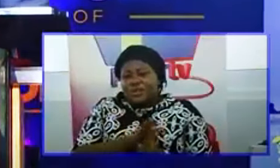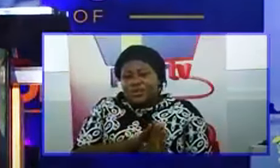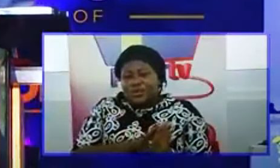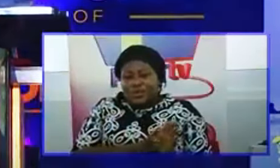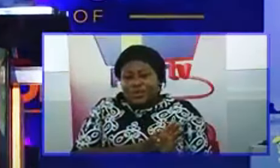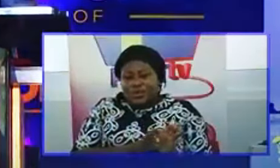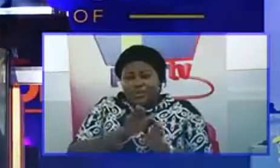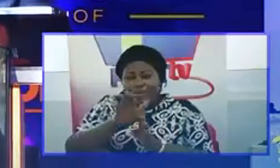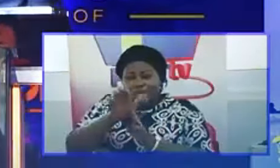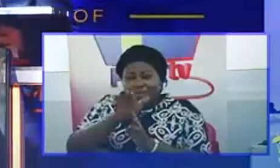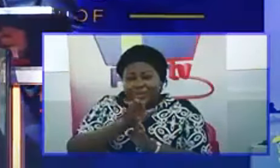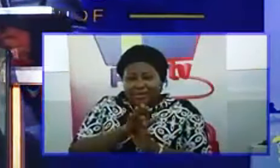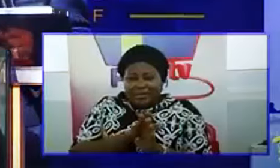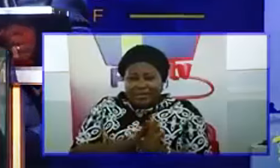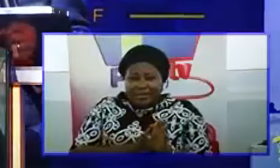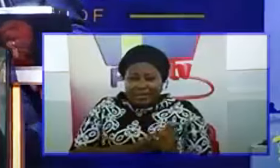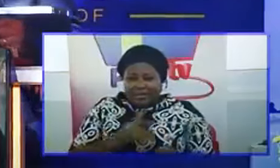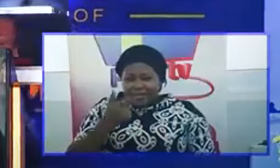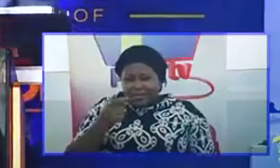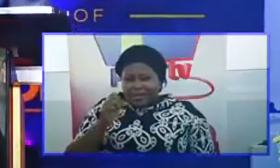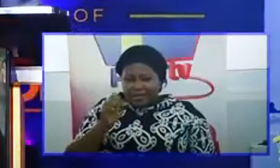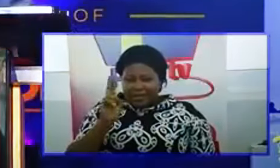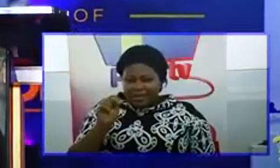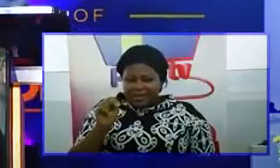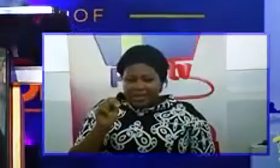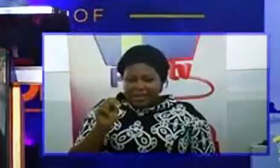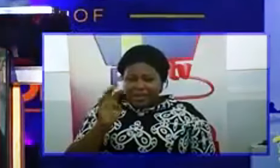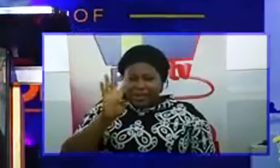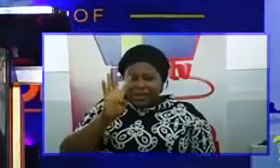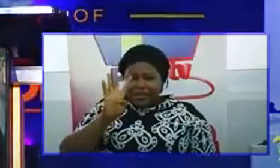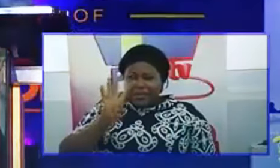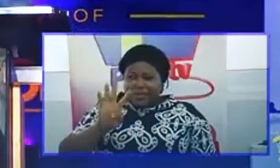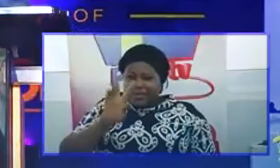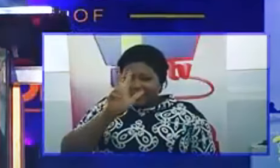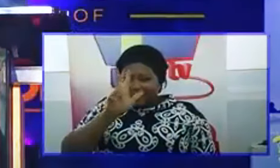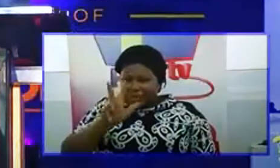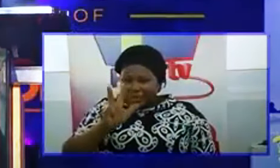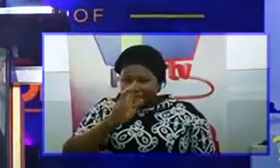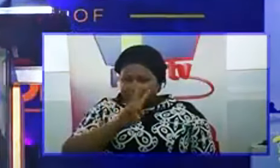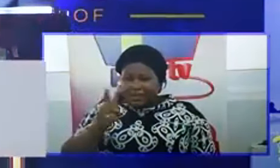Delay. In Genesis chapter 43, verse